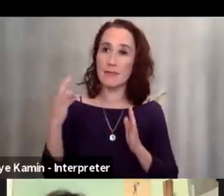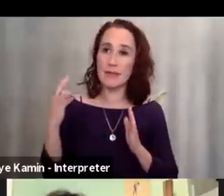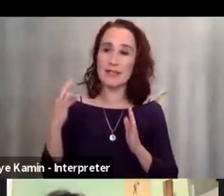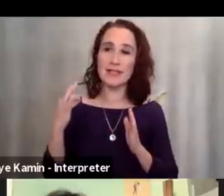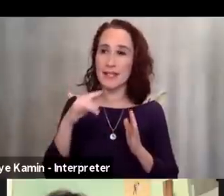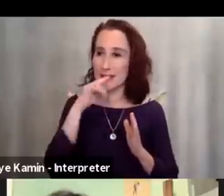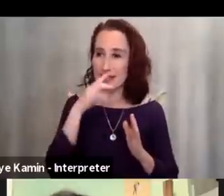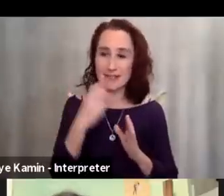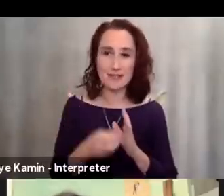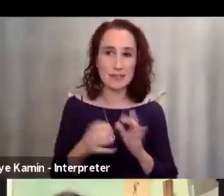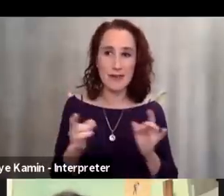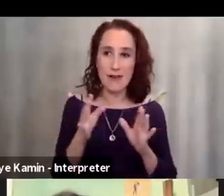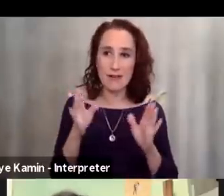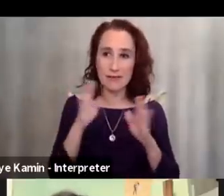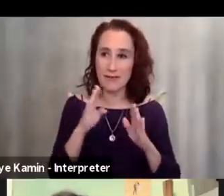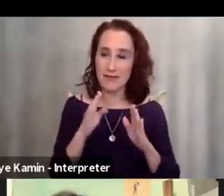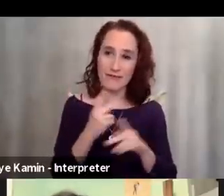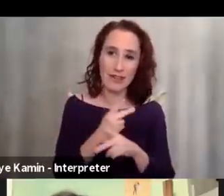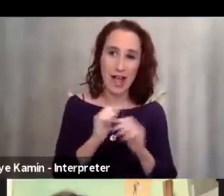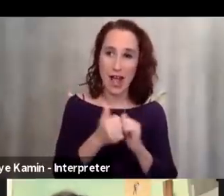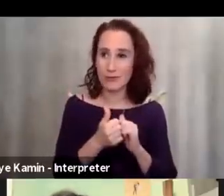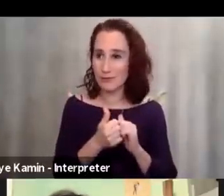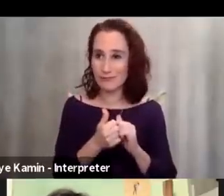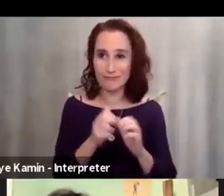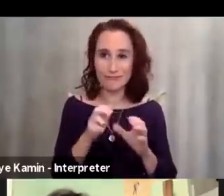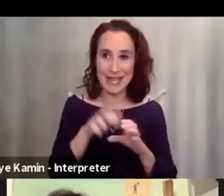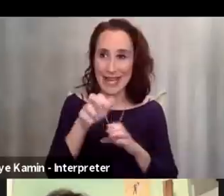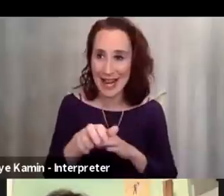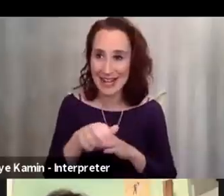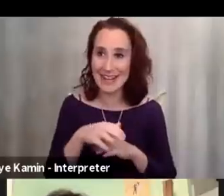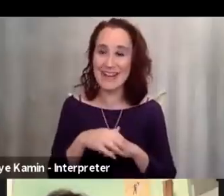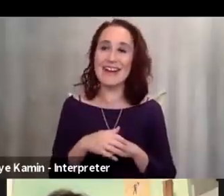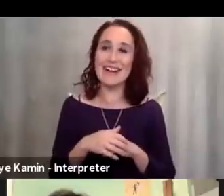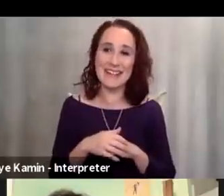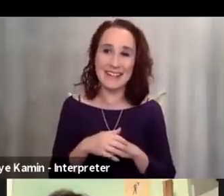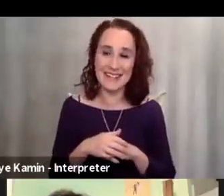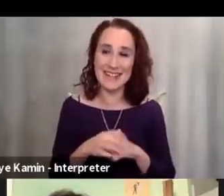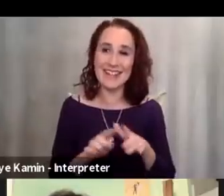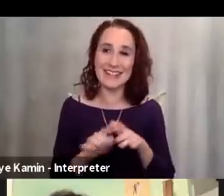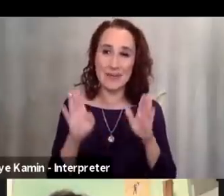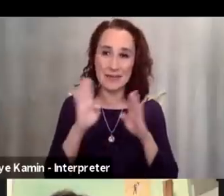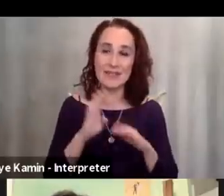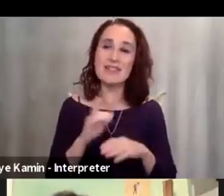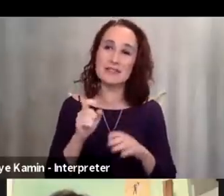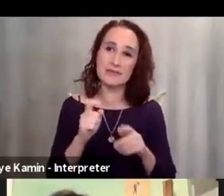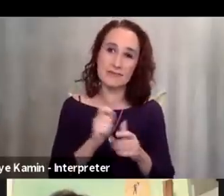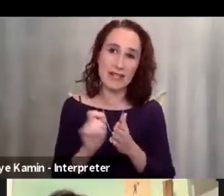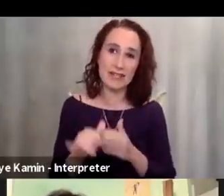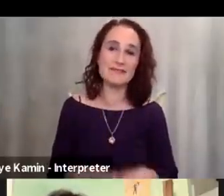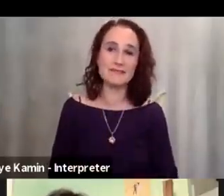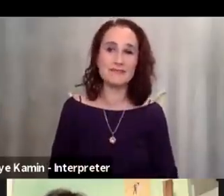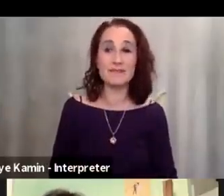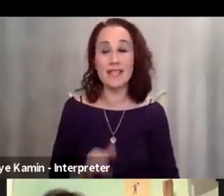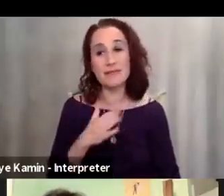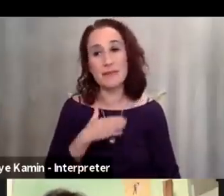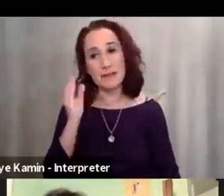whole truckload of trouble and figured his way out. It's just as simple as that. Like, that's what you should be writing, at least in my